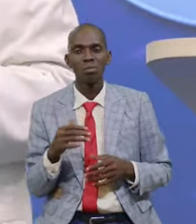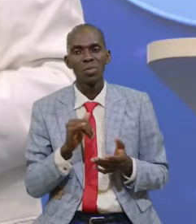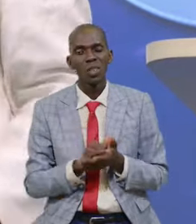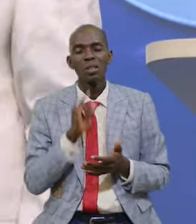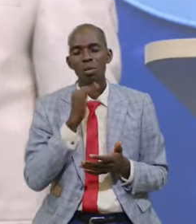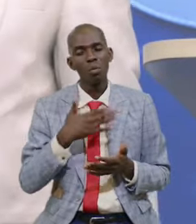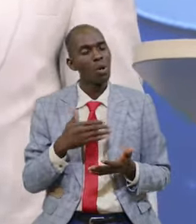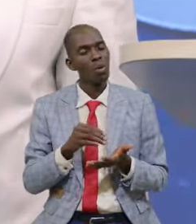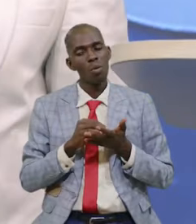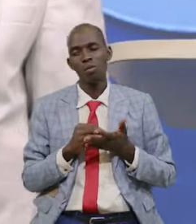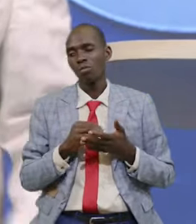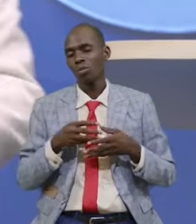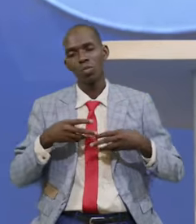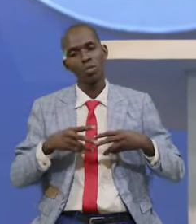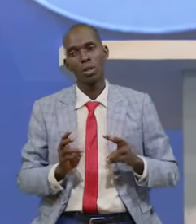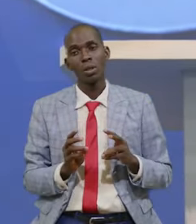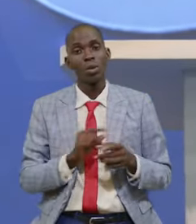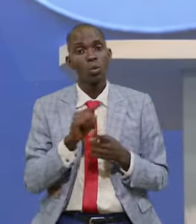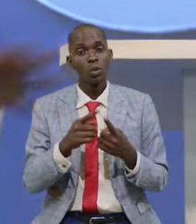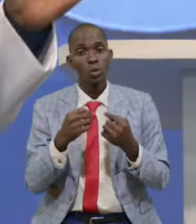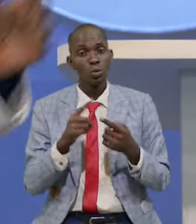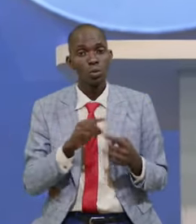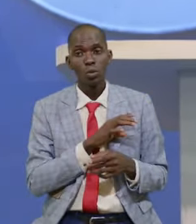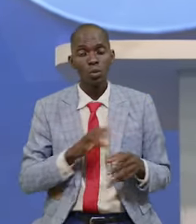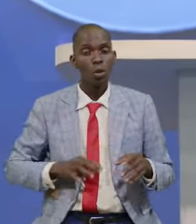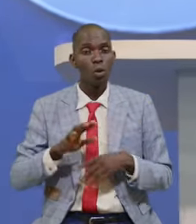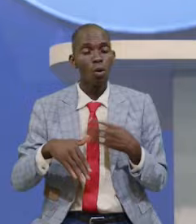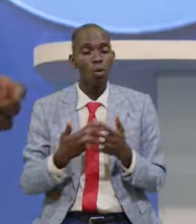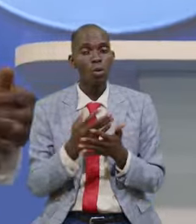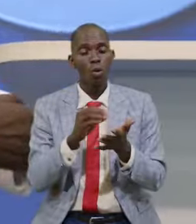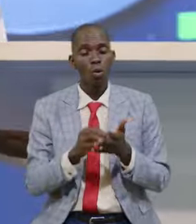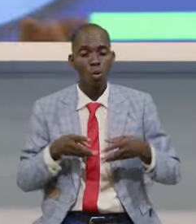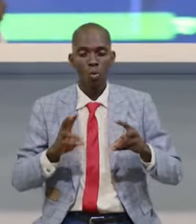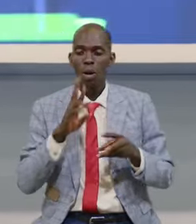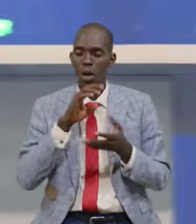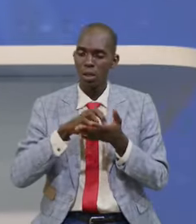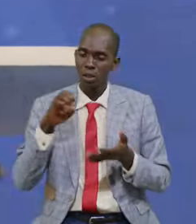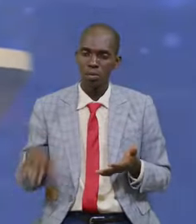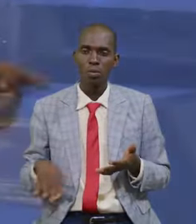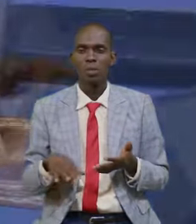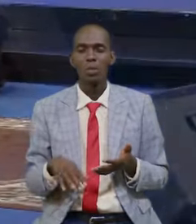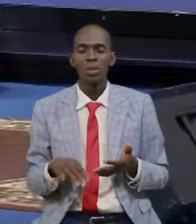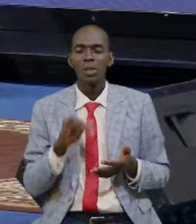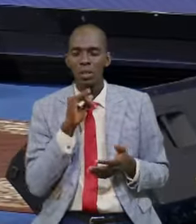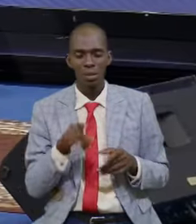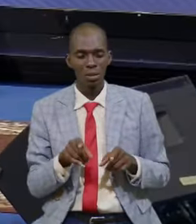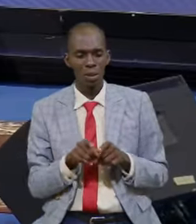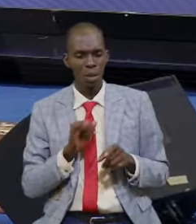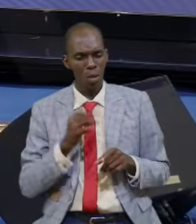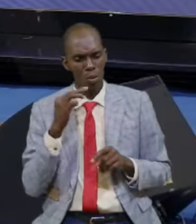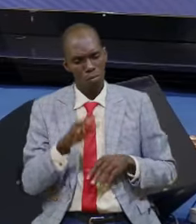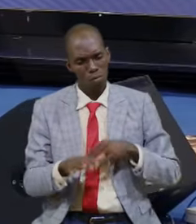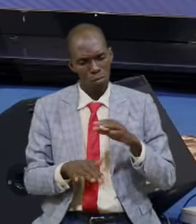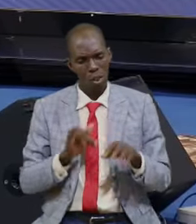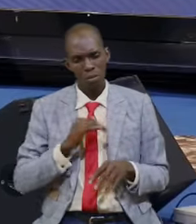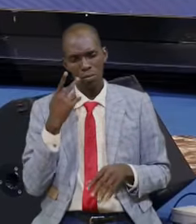peculiarity. When you come to Christ, those peculiarities are taken away. Looks like I was going and I saw you afar off,